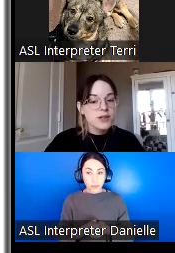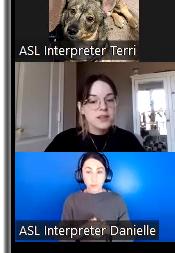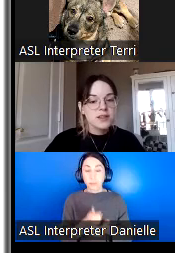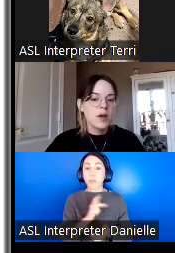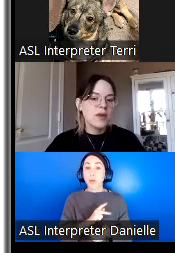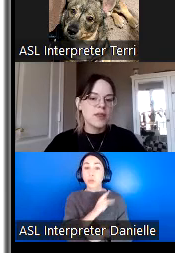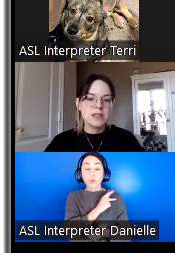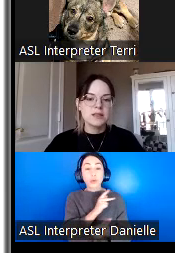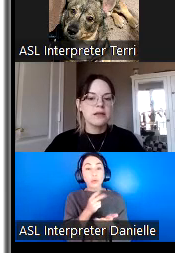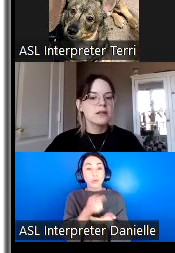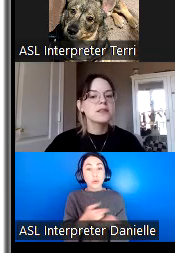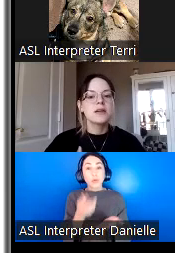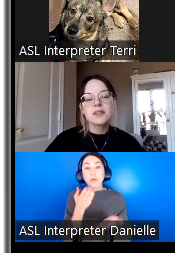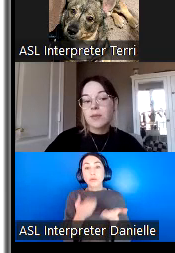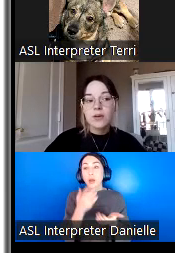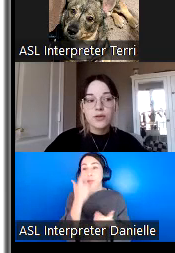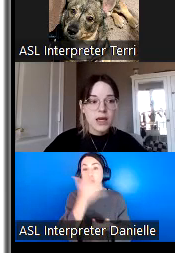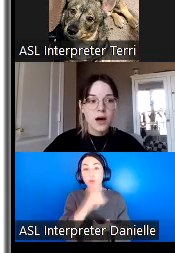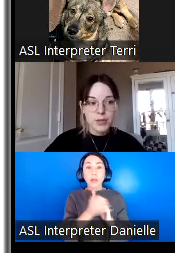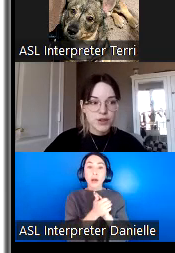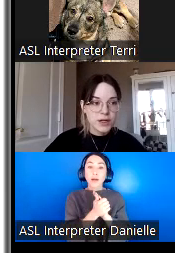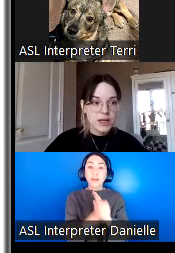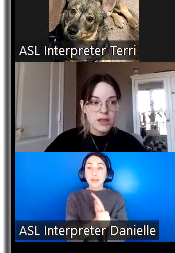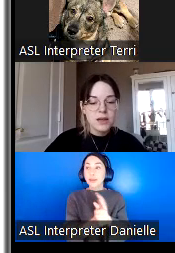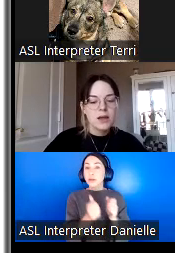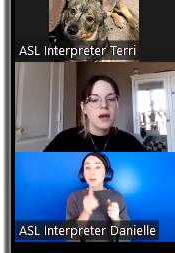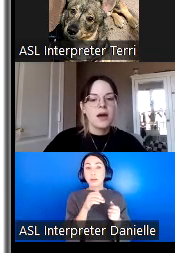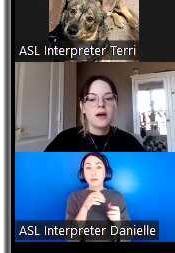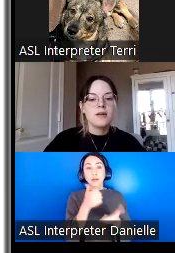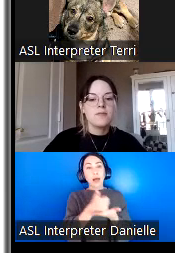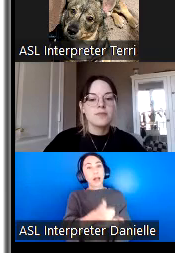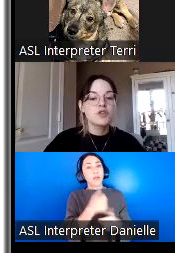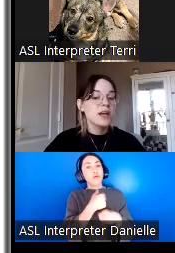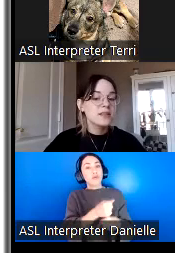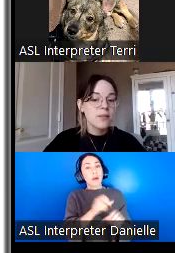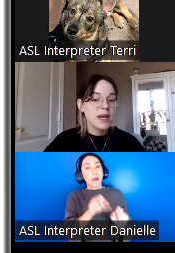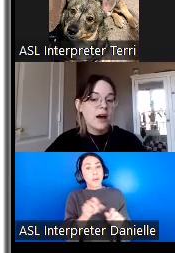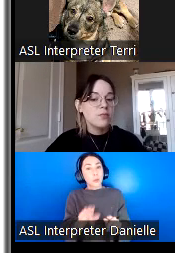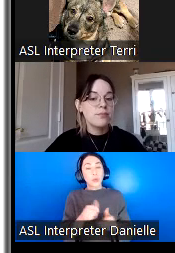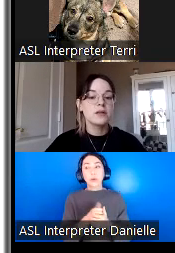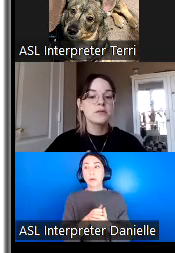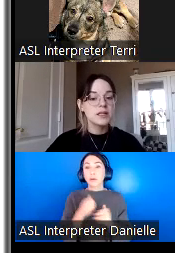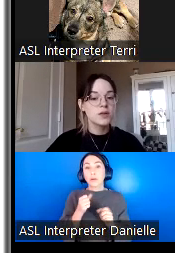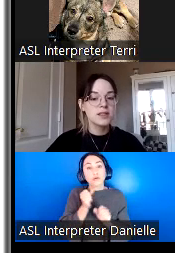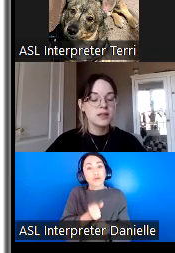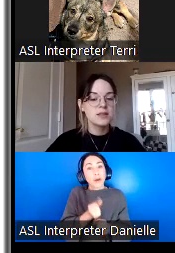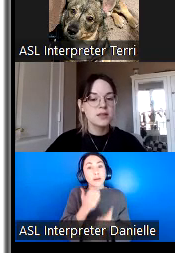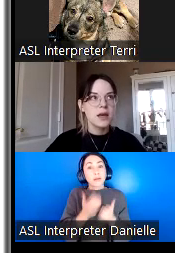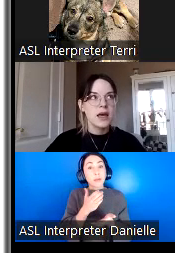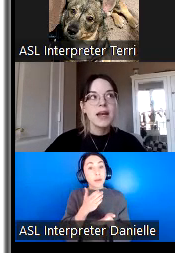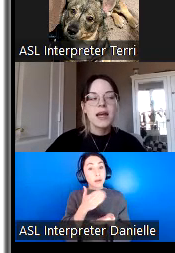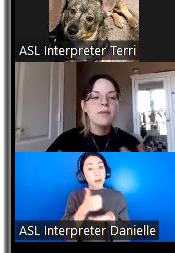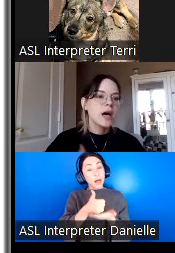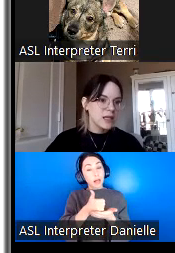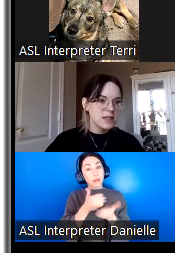Personal resources might be things like skills that might create opportunity, strengths that might help build